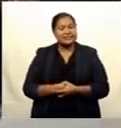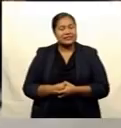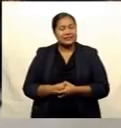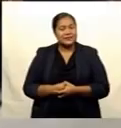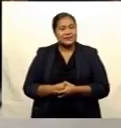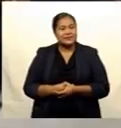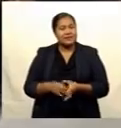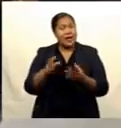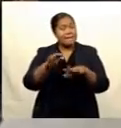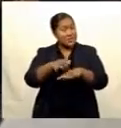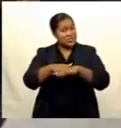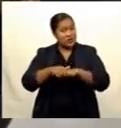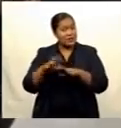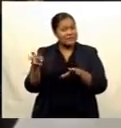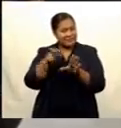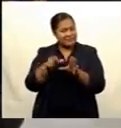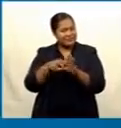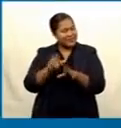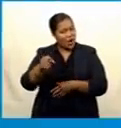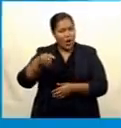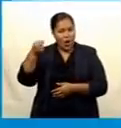And British Army recruitment still on hold.